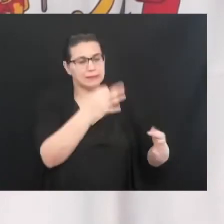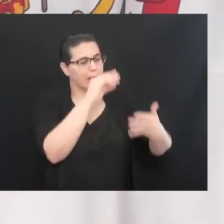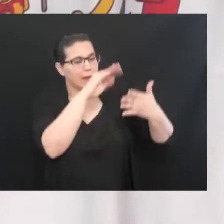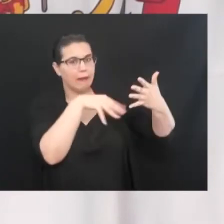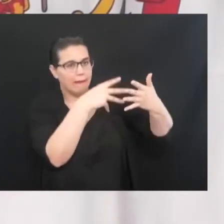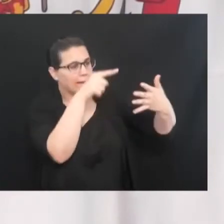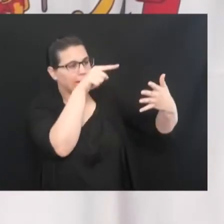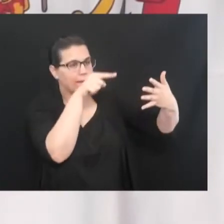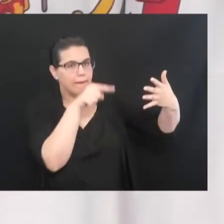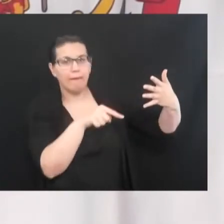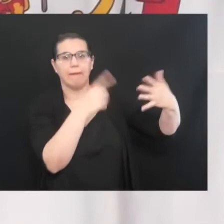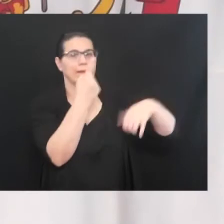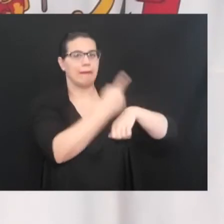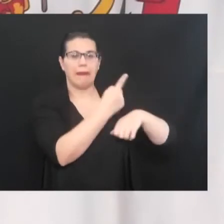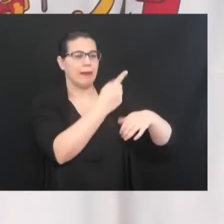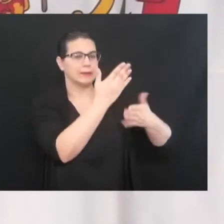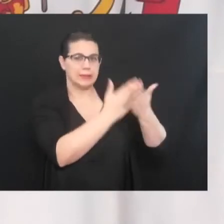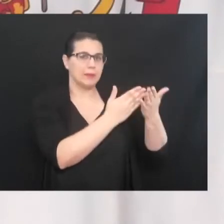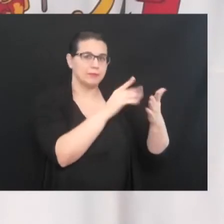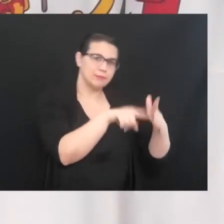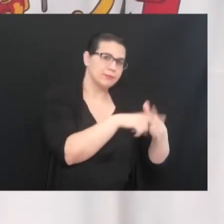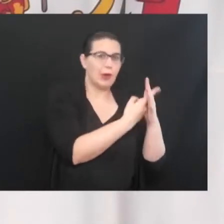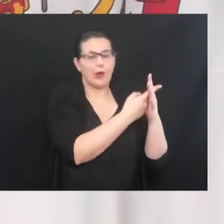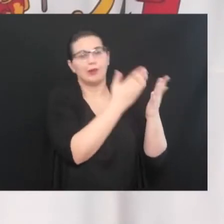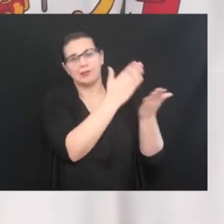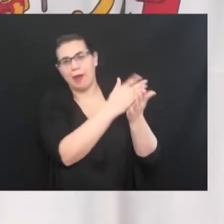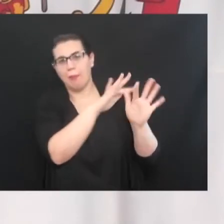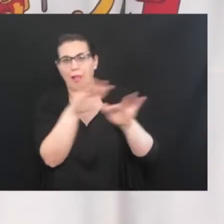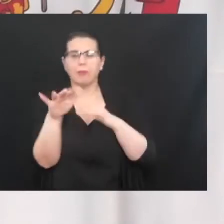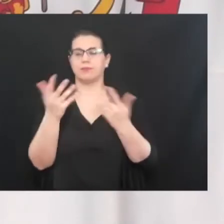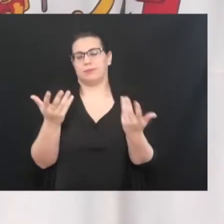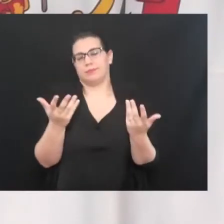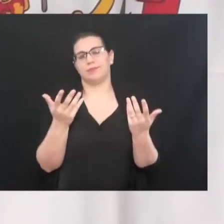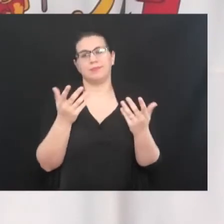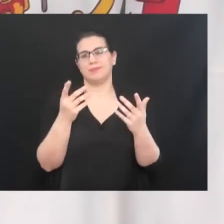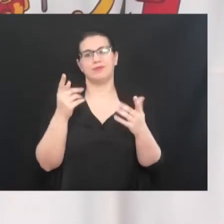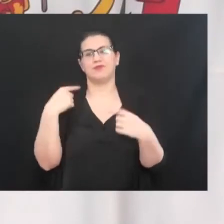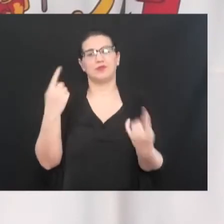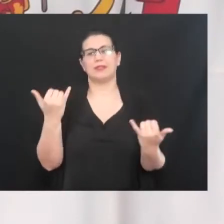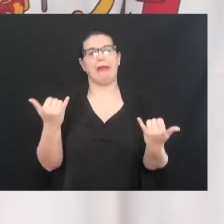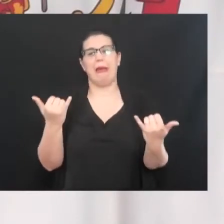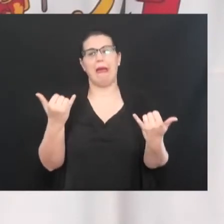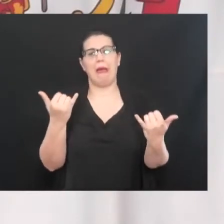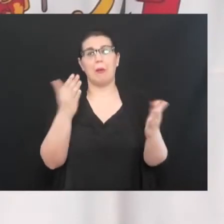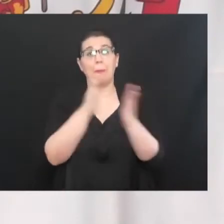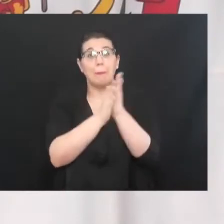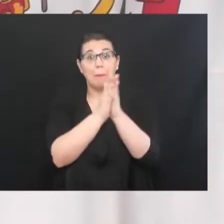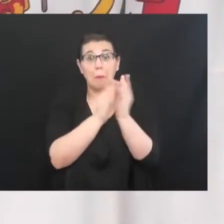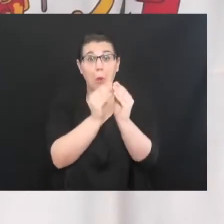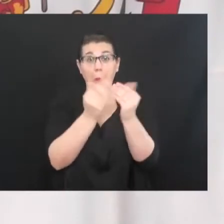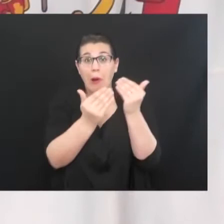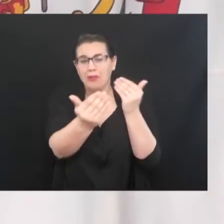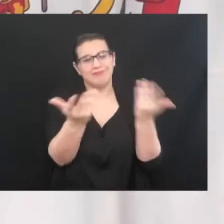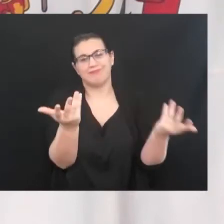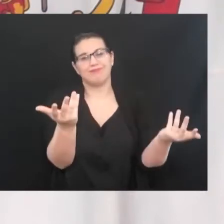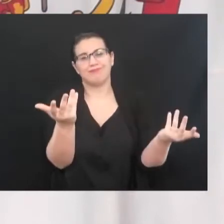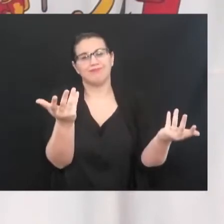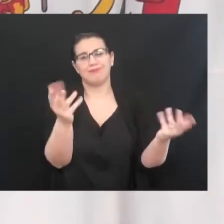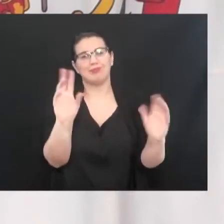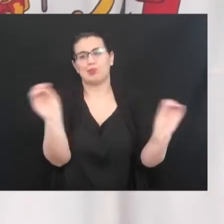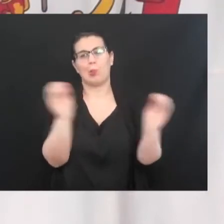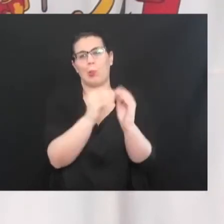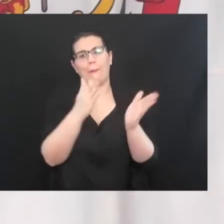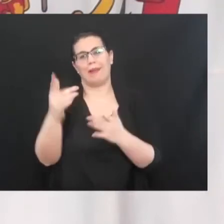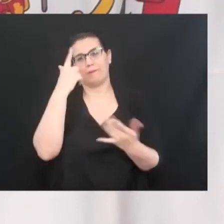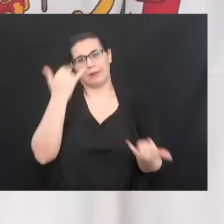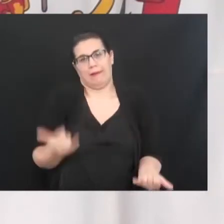dates, but right now we don't have any other plans. So I would highly